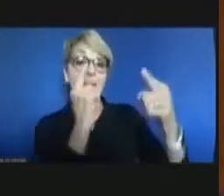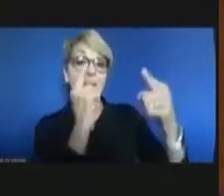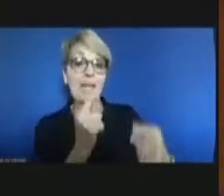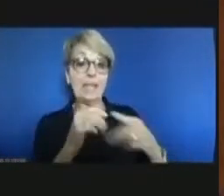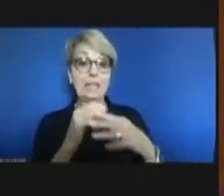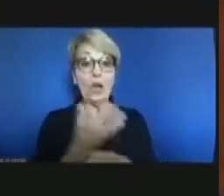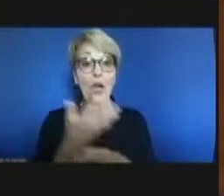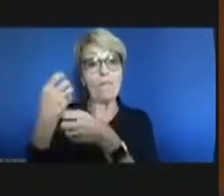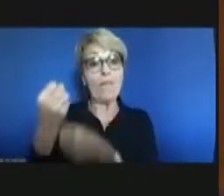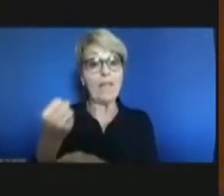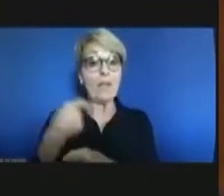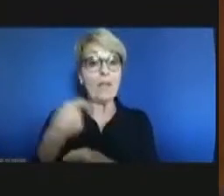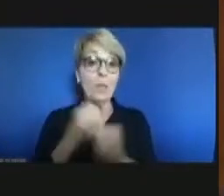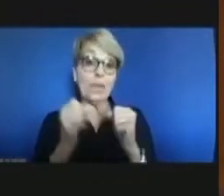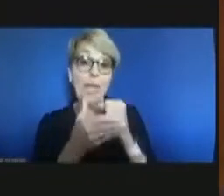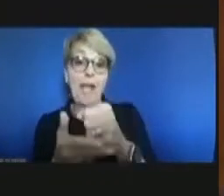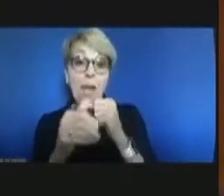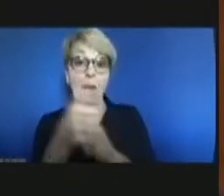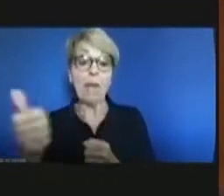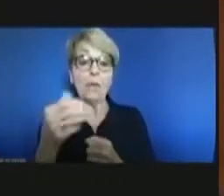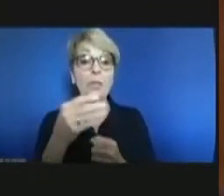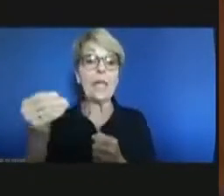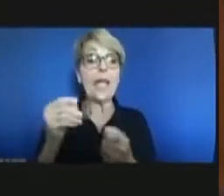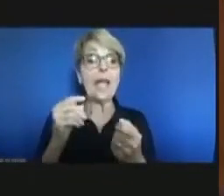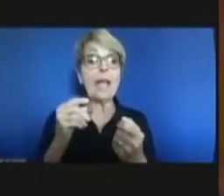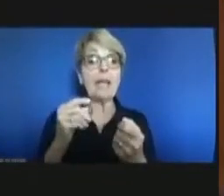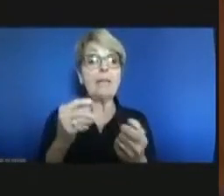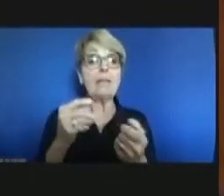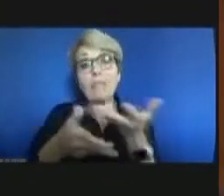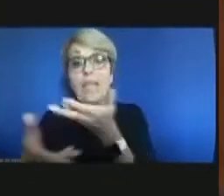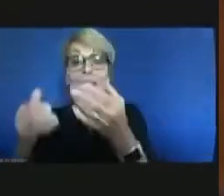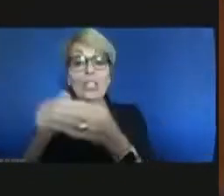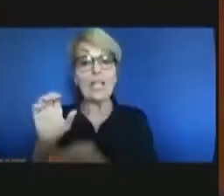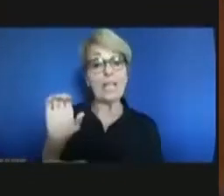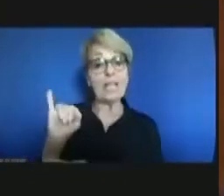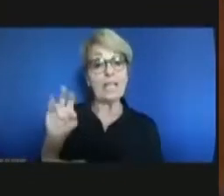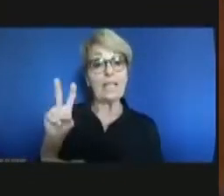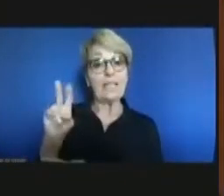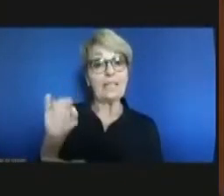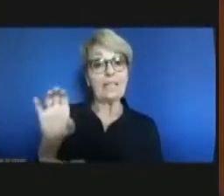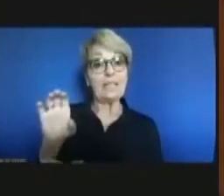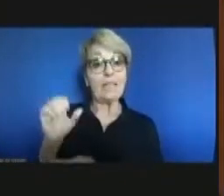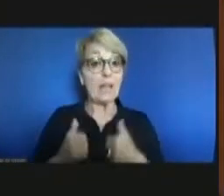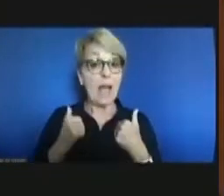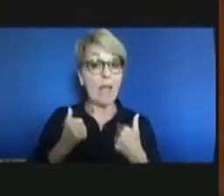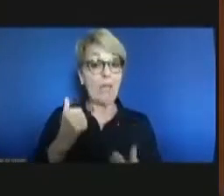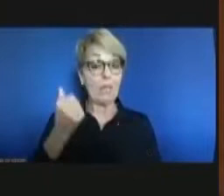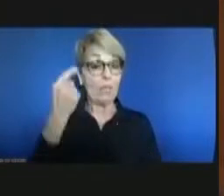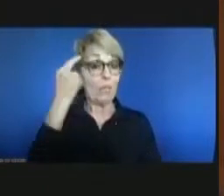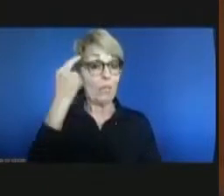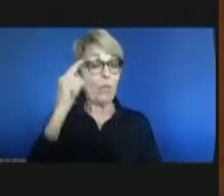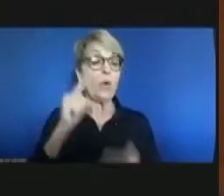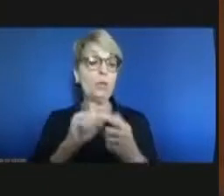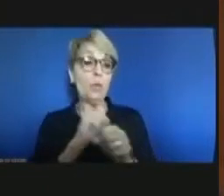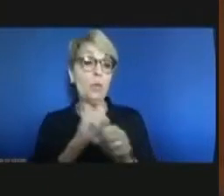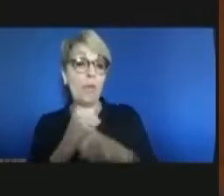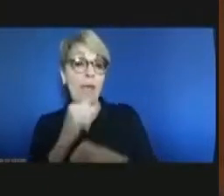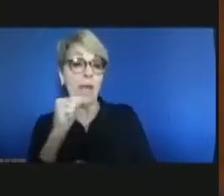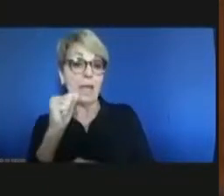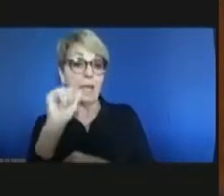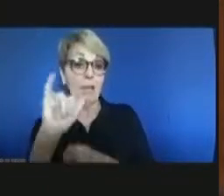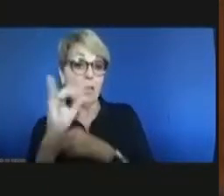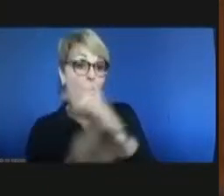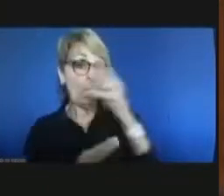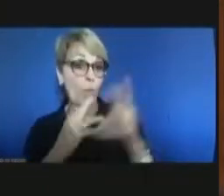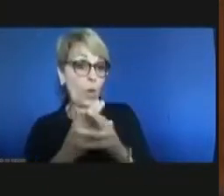to engage in civic life to make the world a better place for all of us. I